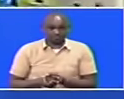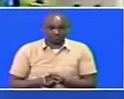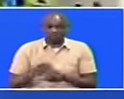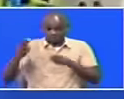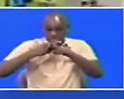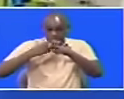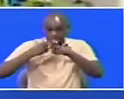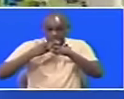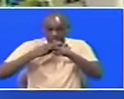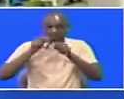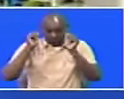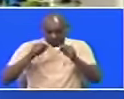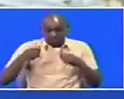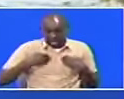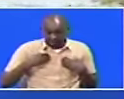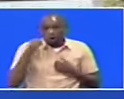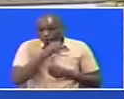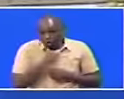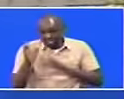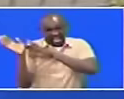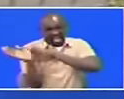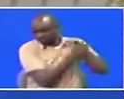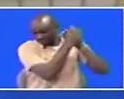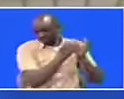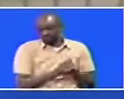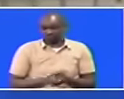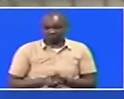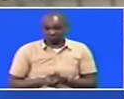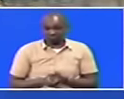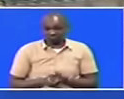Soon, it will be out with the old